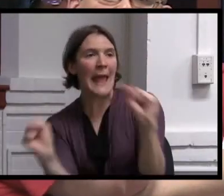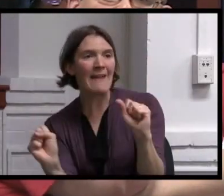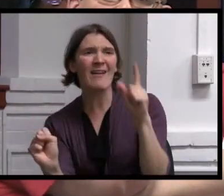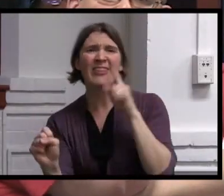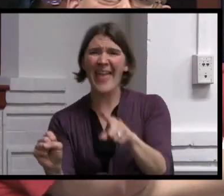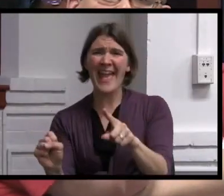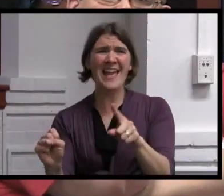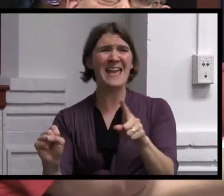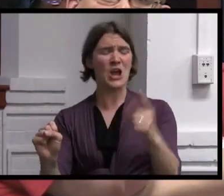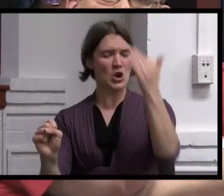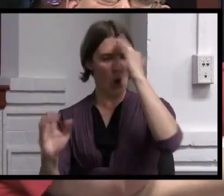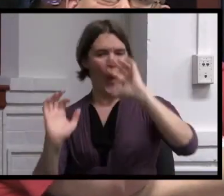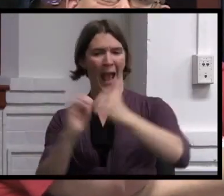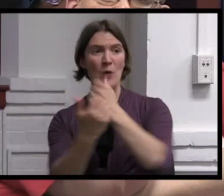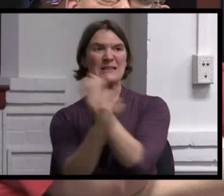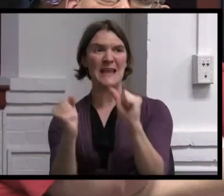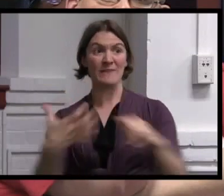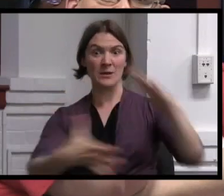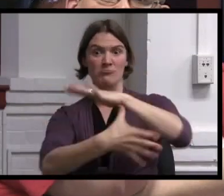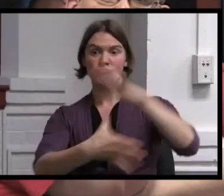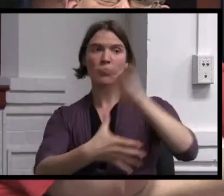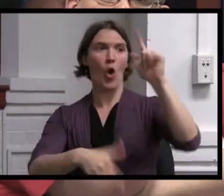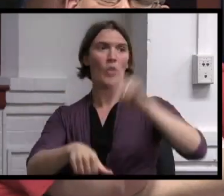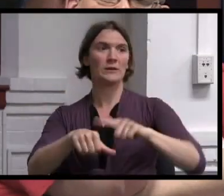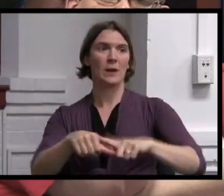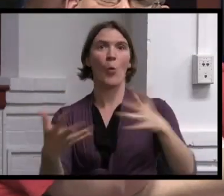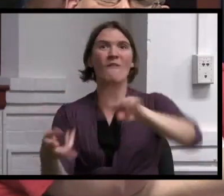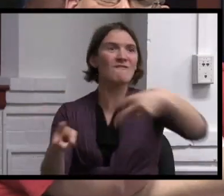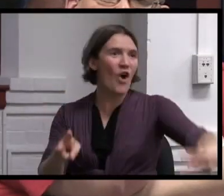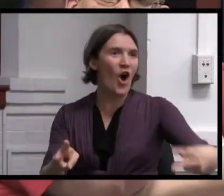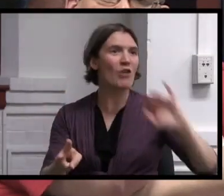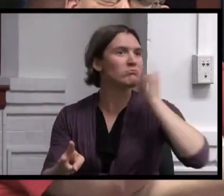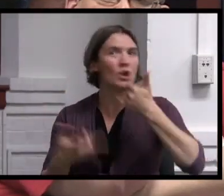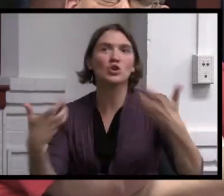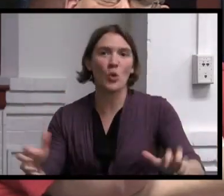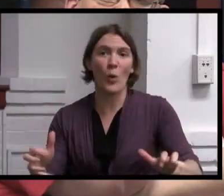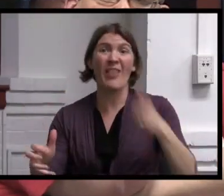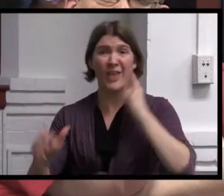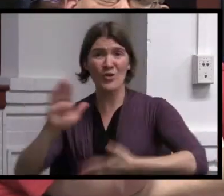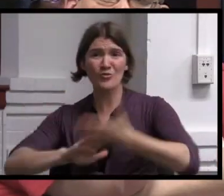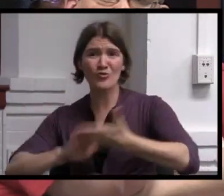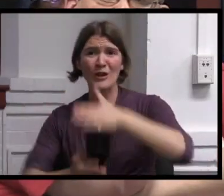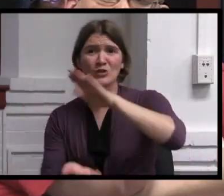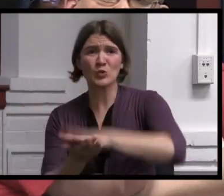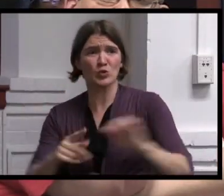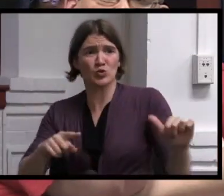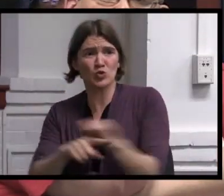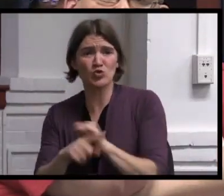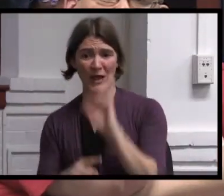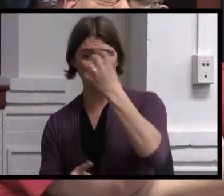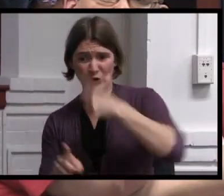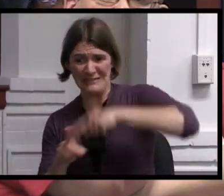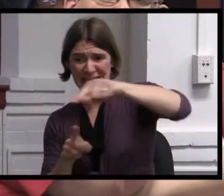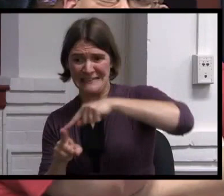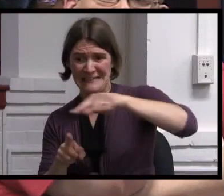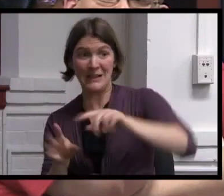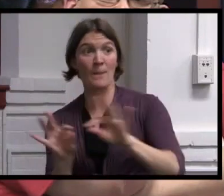there for years. They are safety fanatics because they're running a circus school, and they don't want people to get